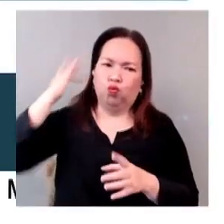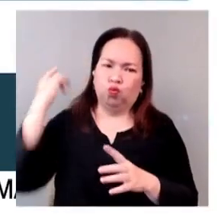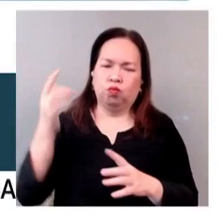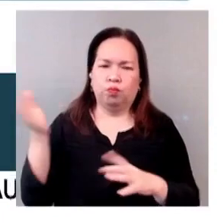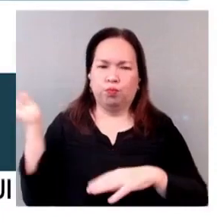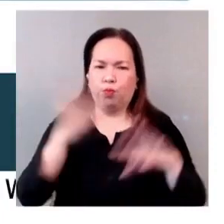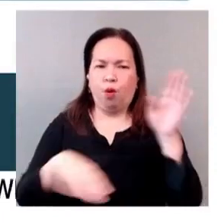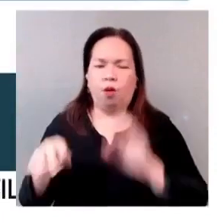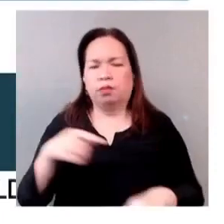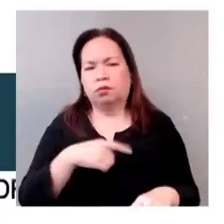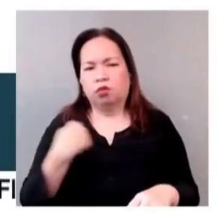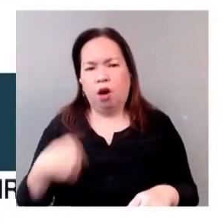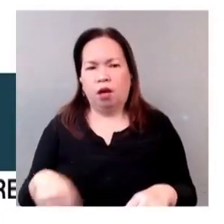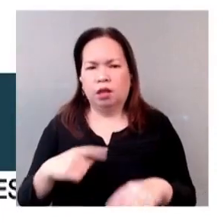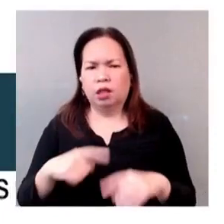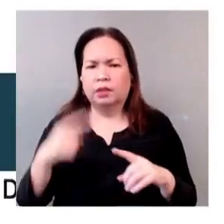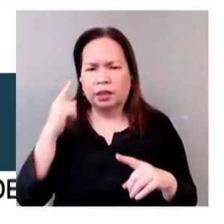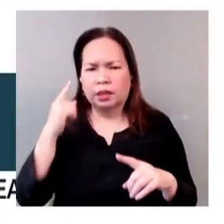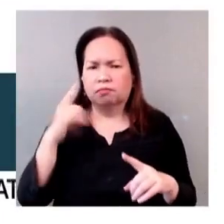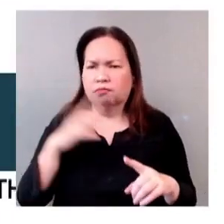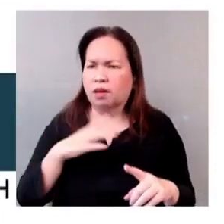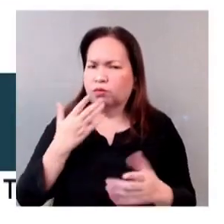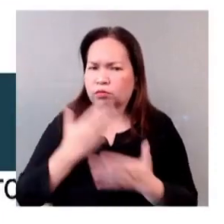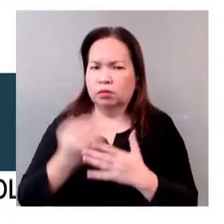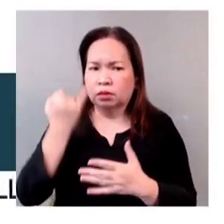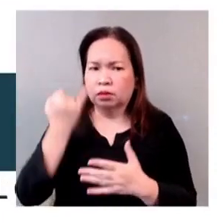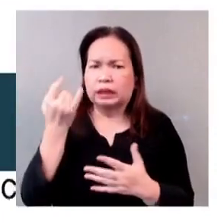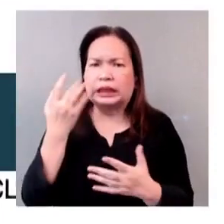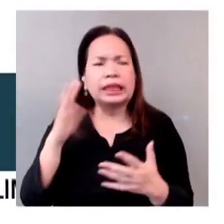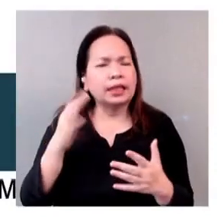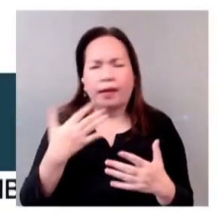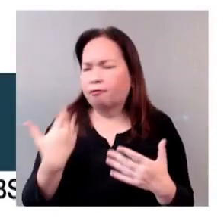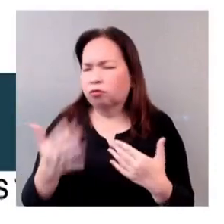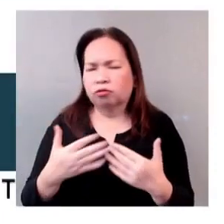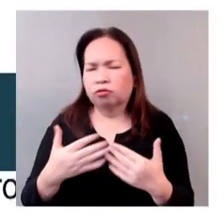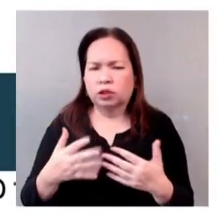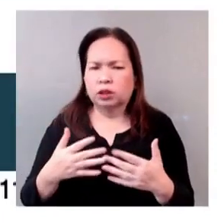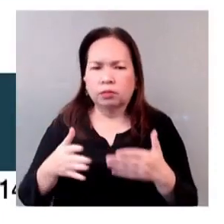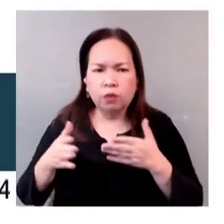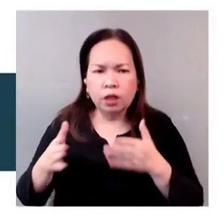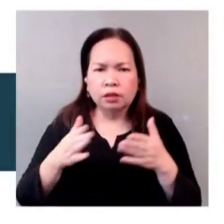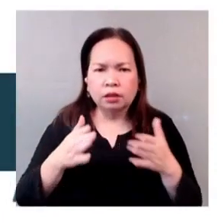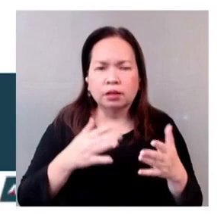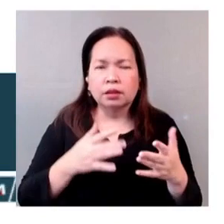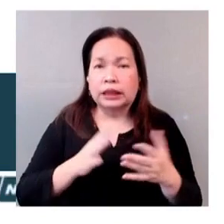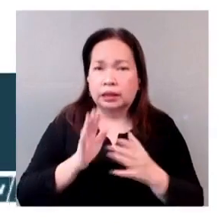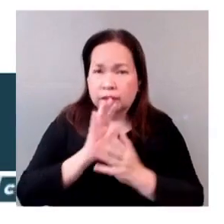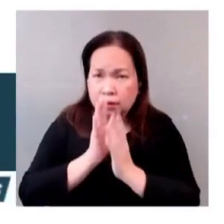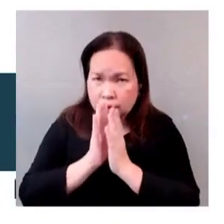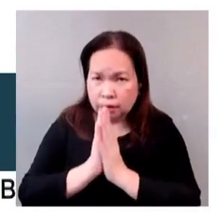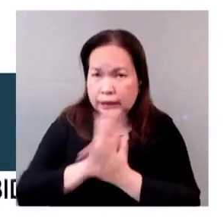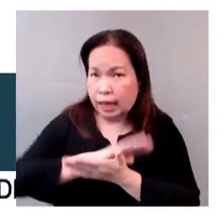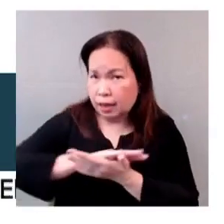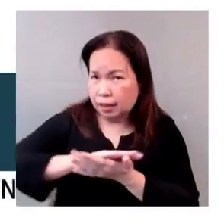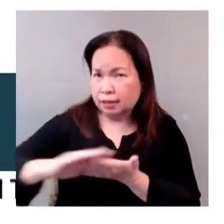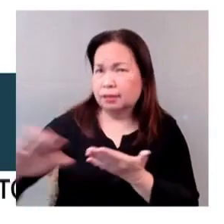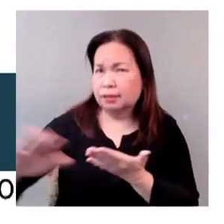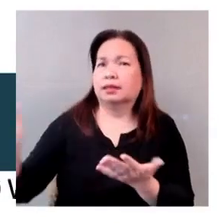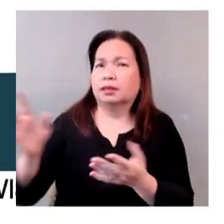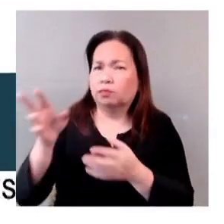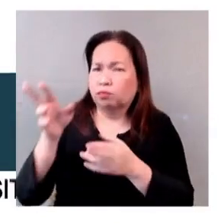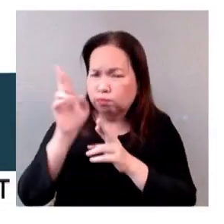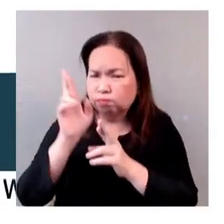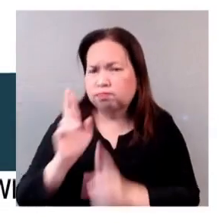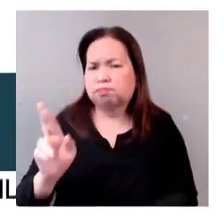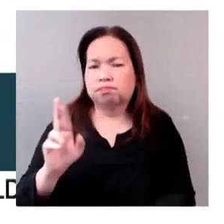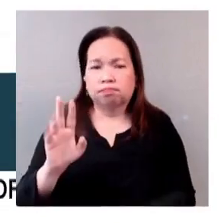But we should maybe use exhaust all means, you know, diplomatic and otherwise, so that we can exert